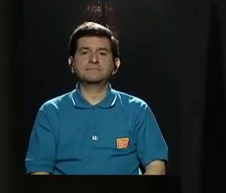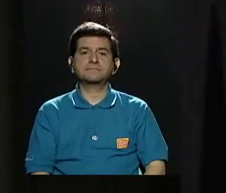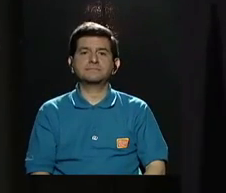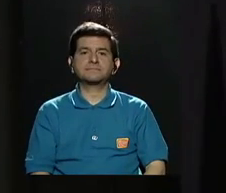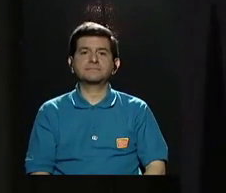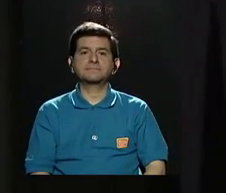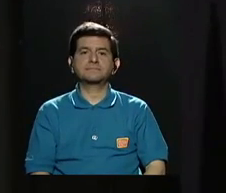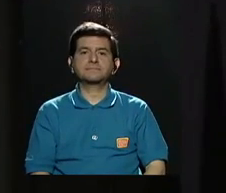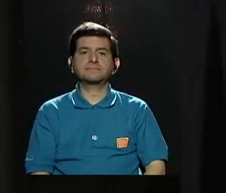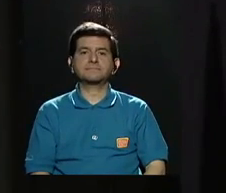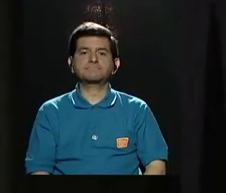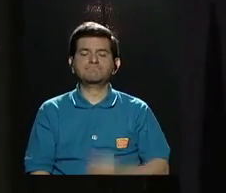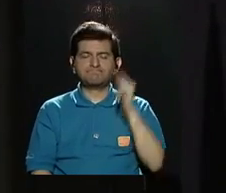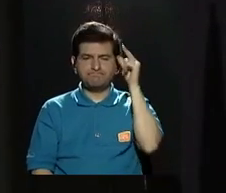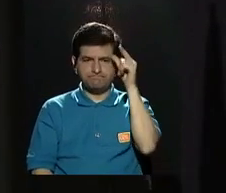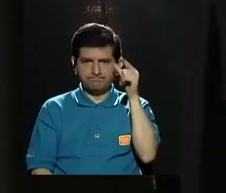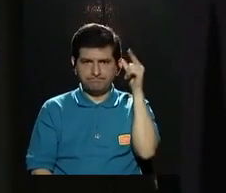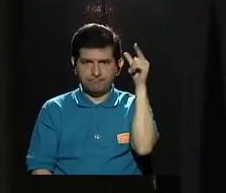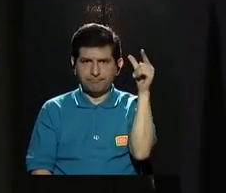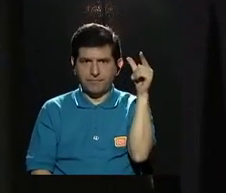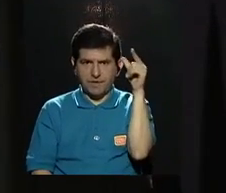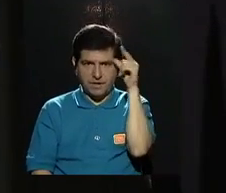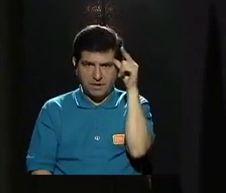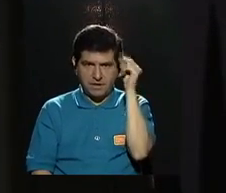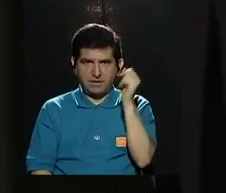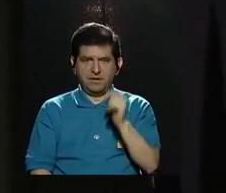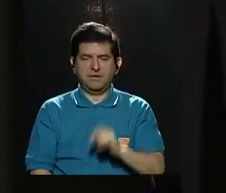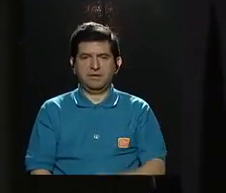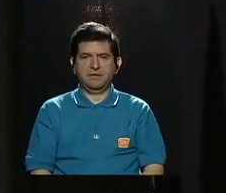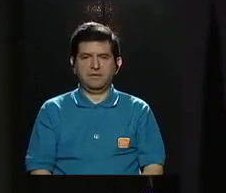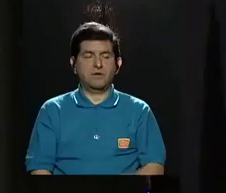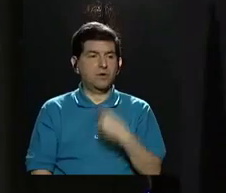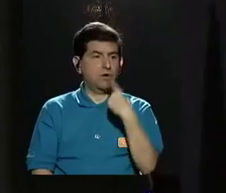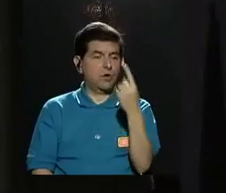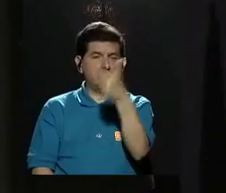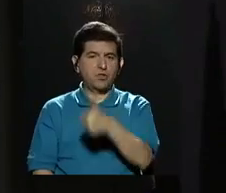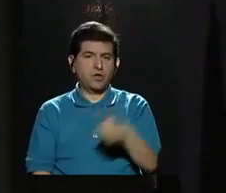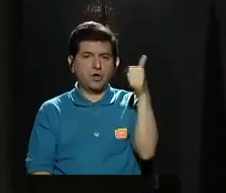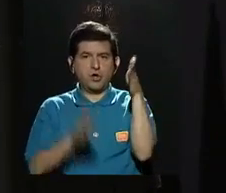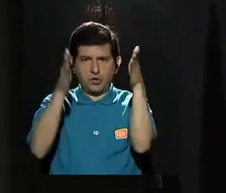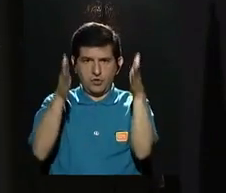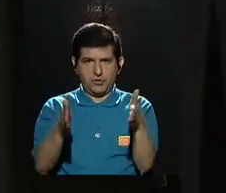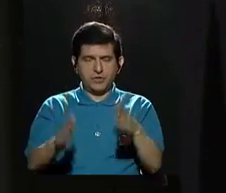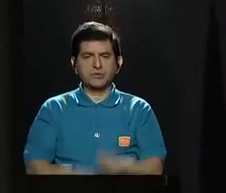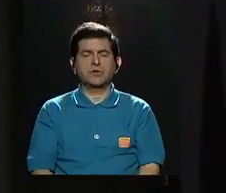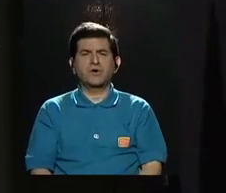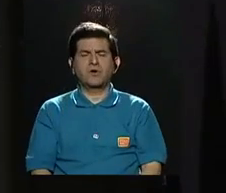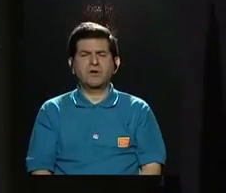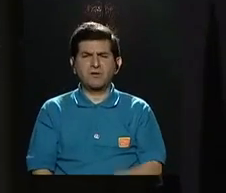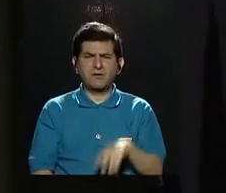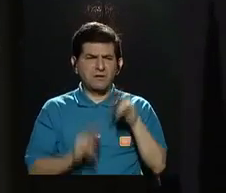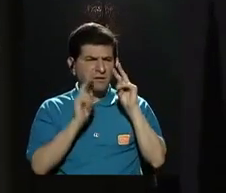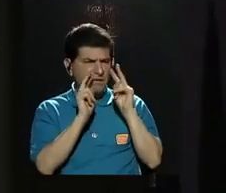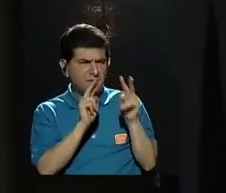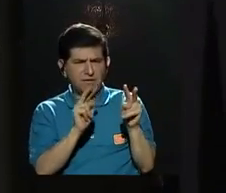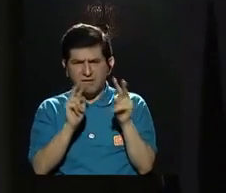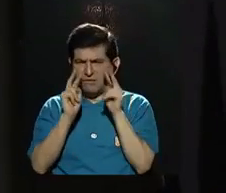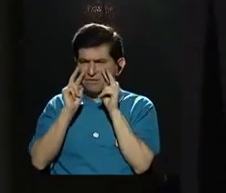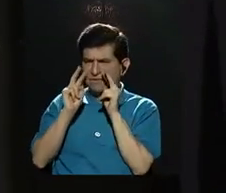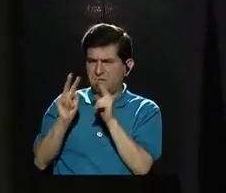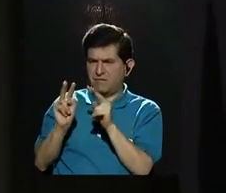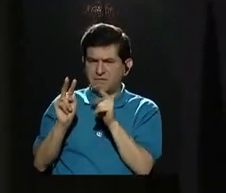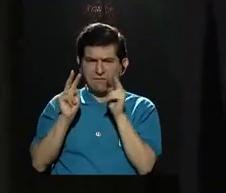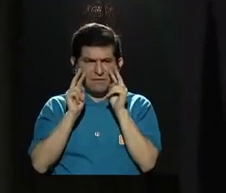And of course, as the rector pointed out, we are observing the